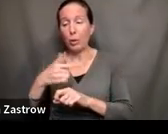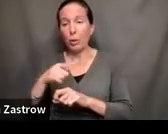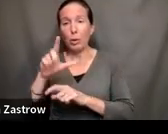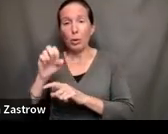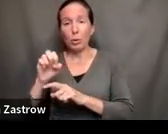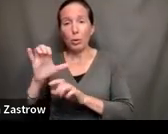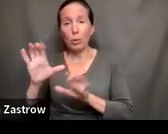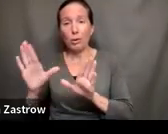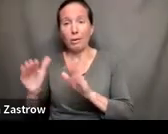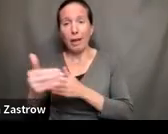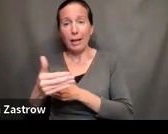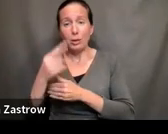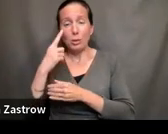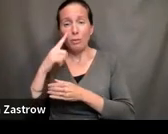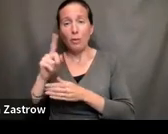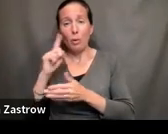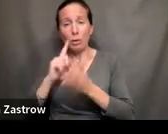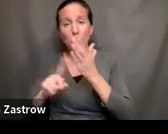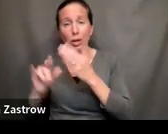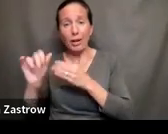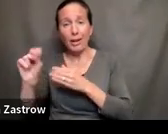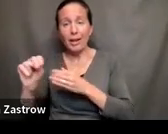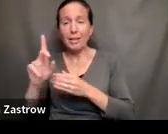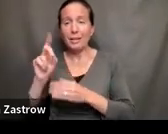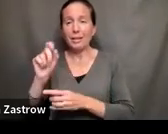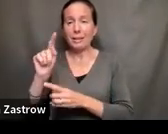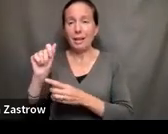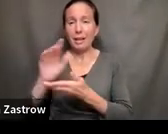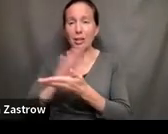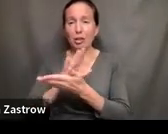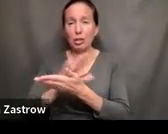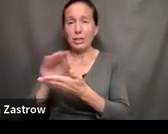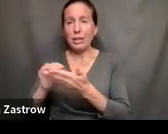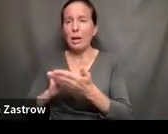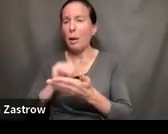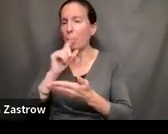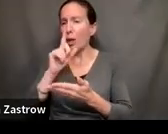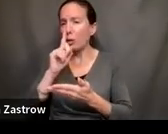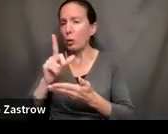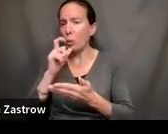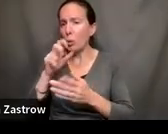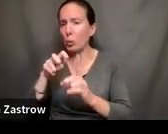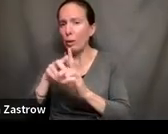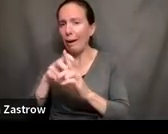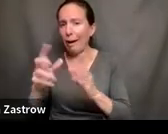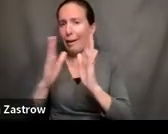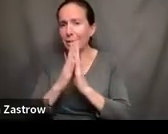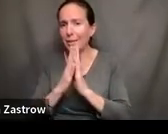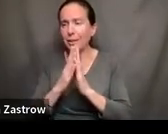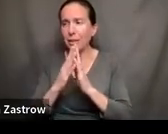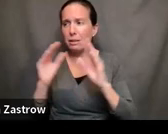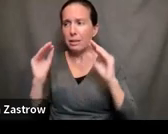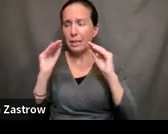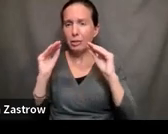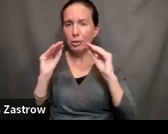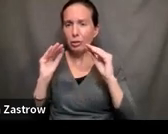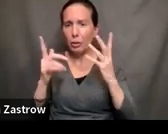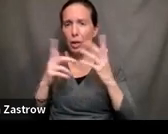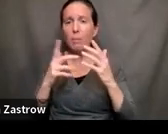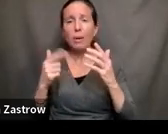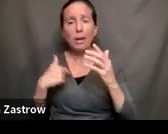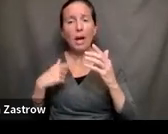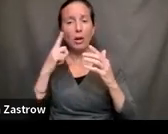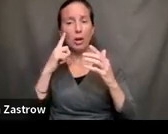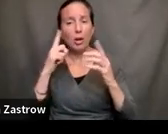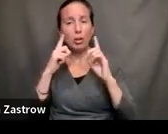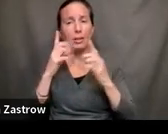data sheets in that way. So I'm not sure who to ask about that, but There is stuff out there for that resource. So that's